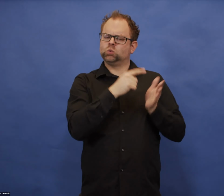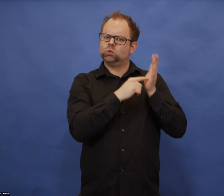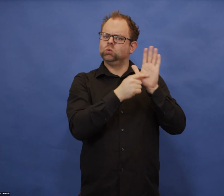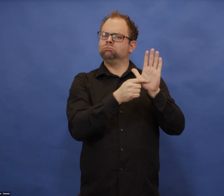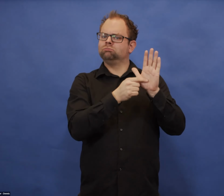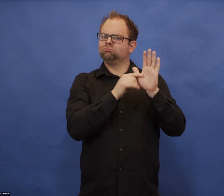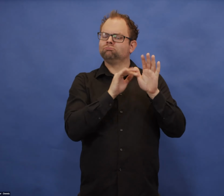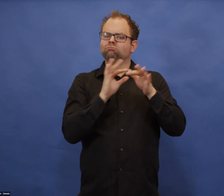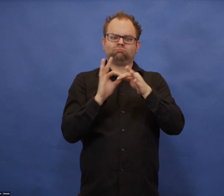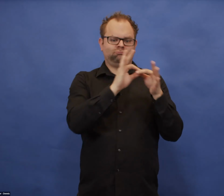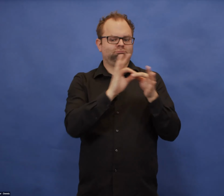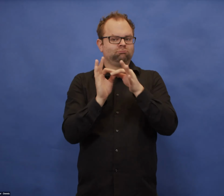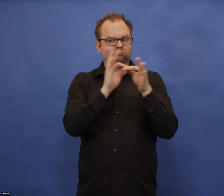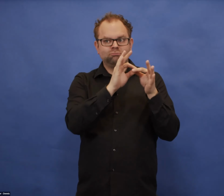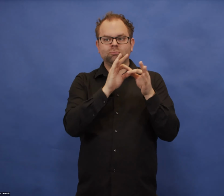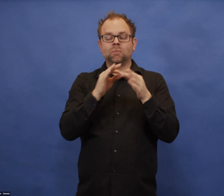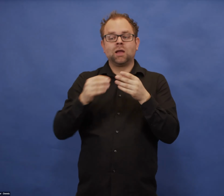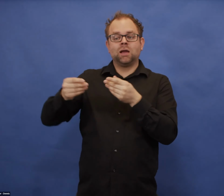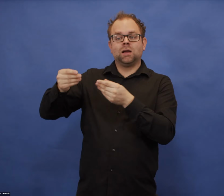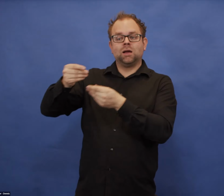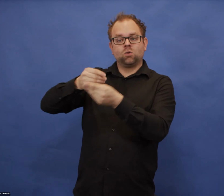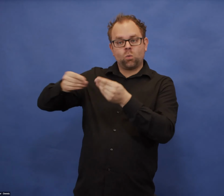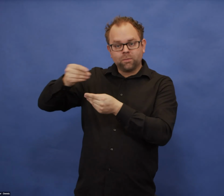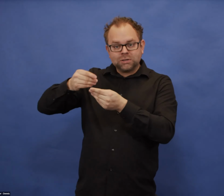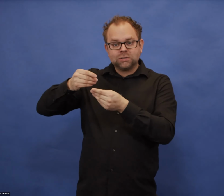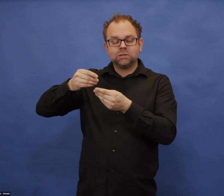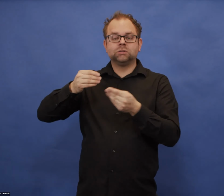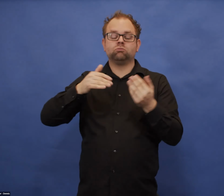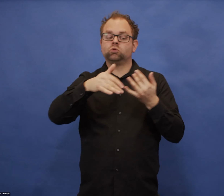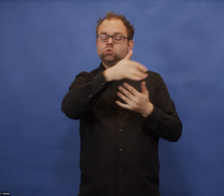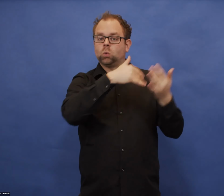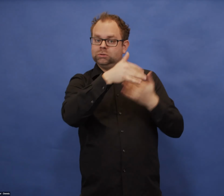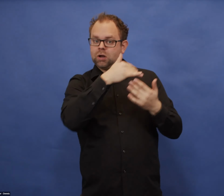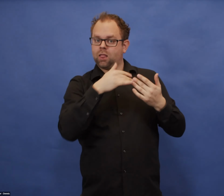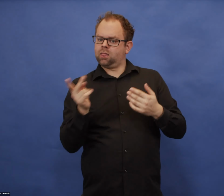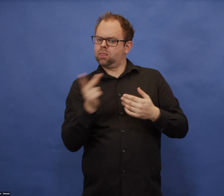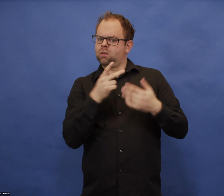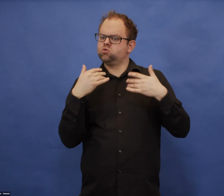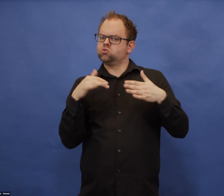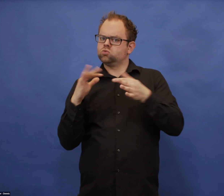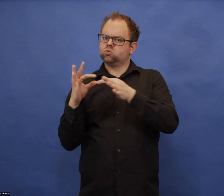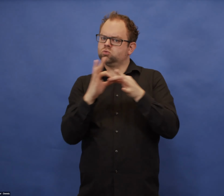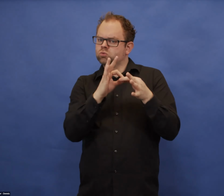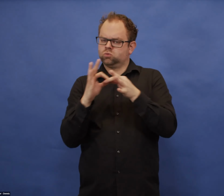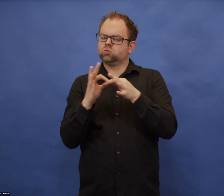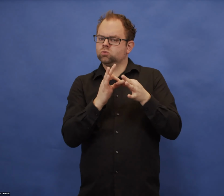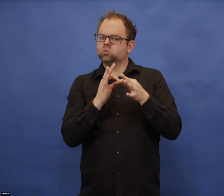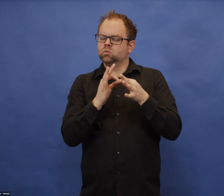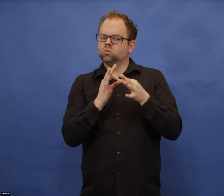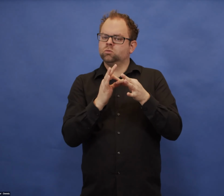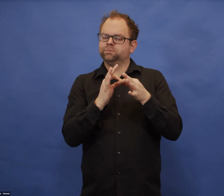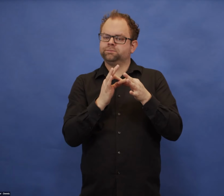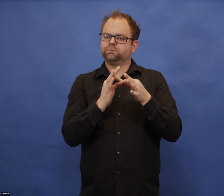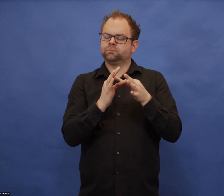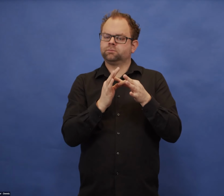include people with disability, whereby it's not a question of stabilizing income or providing income security. It